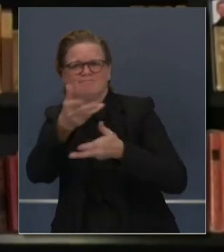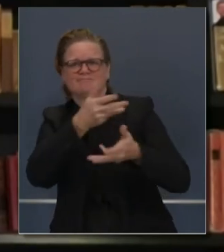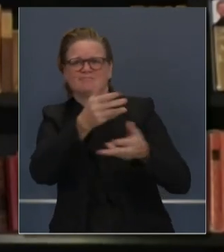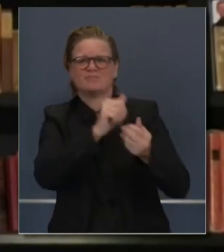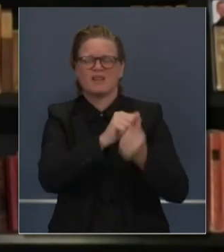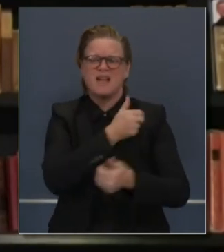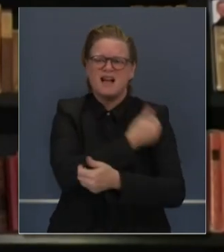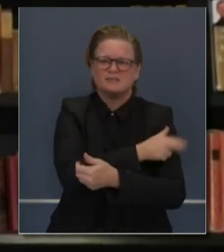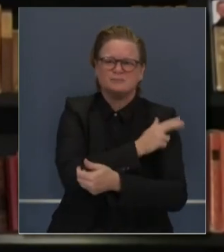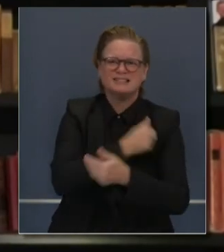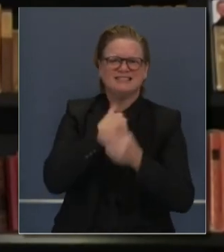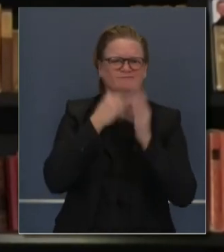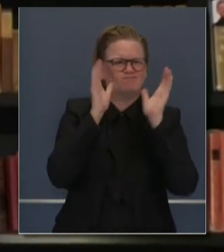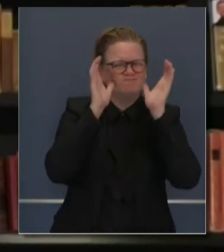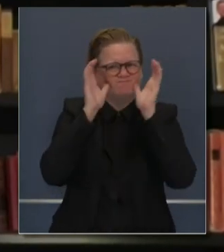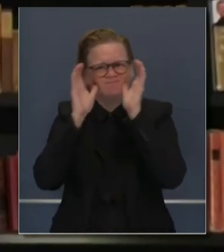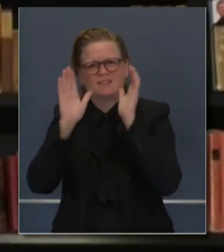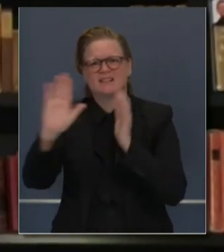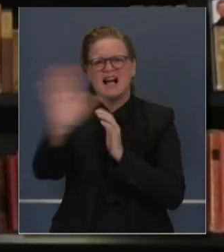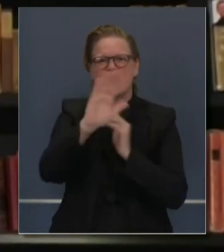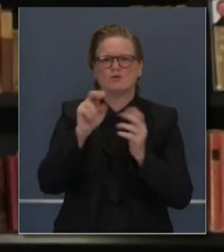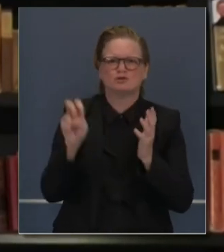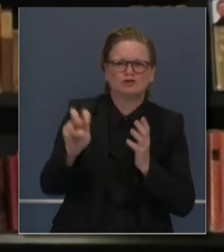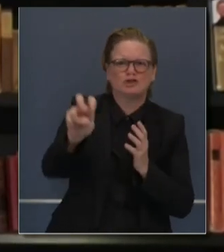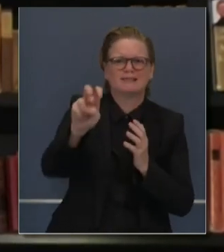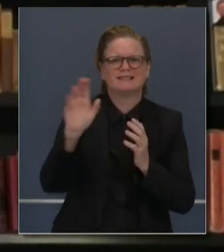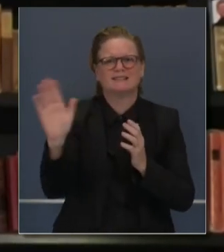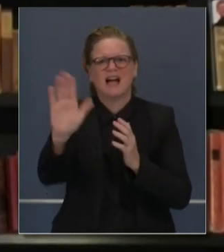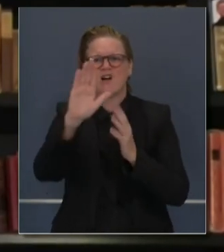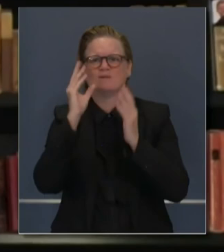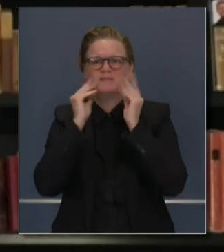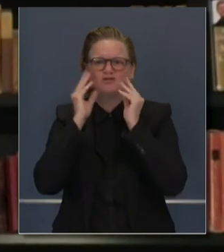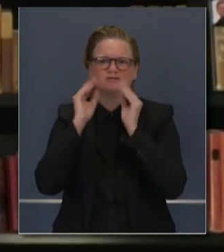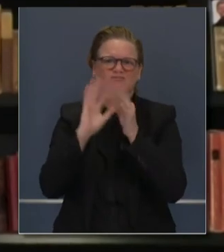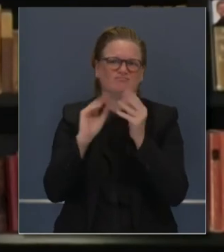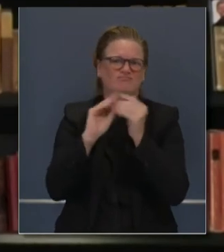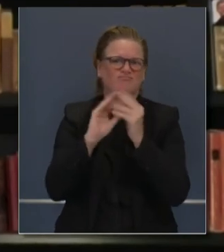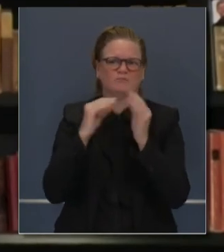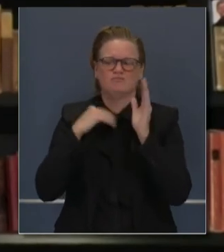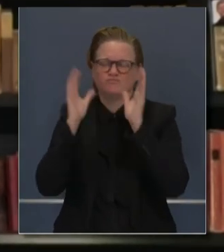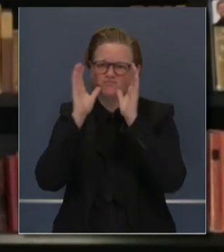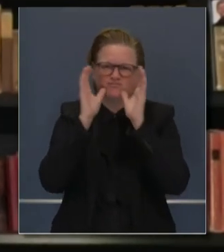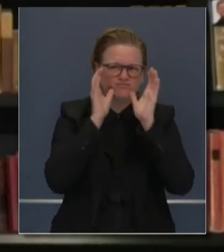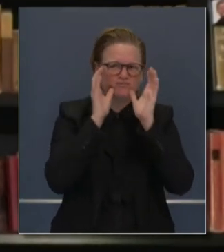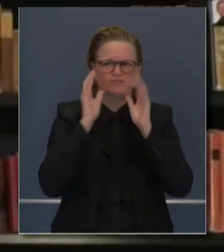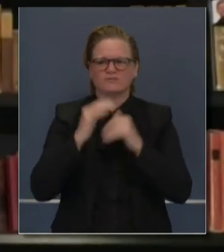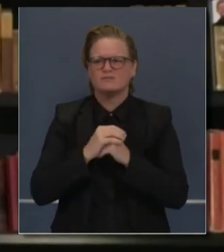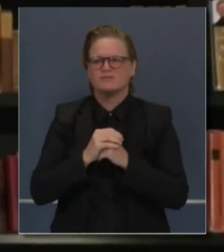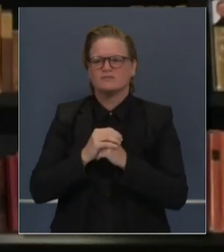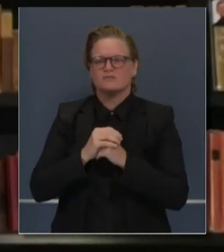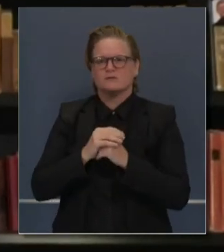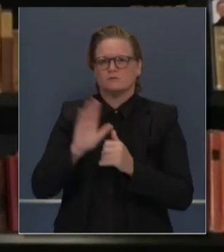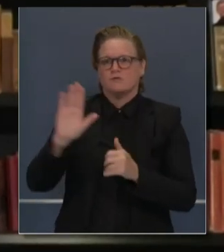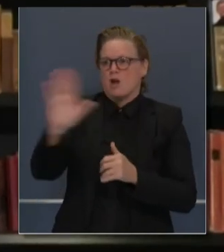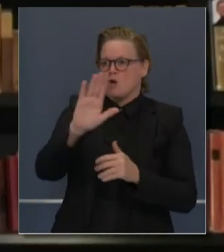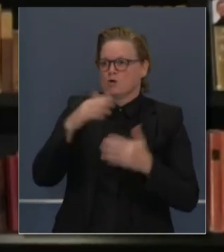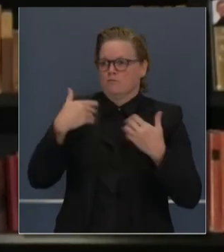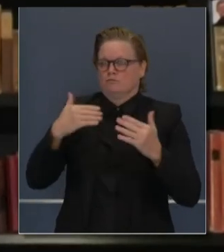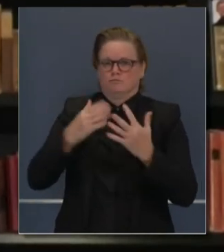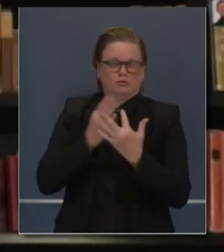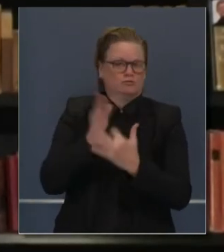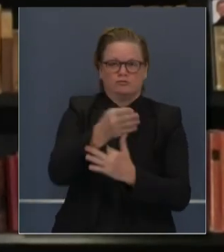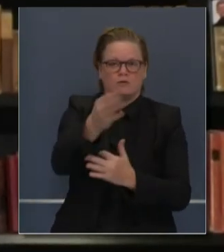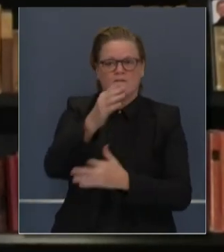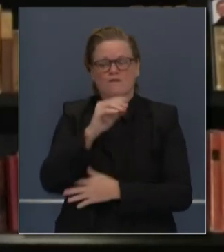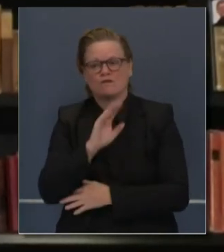to find some common ground here. And we are looking at those staffing issues, and we continue to process